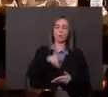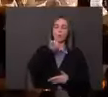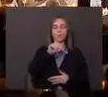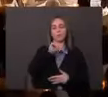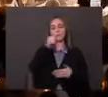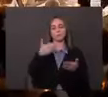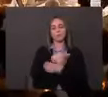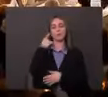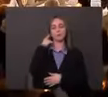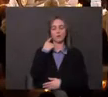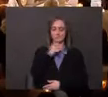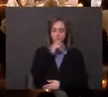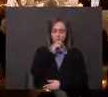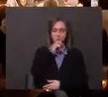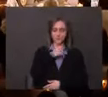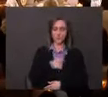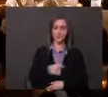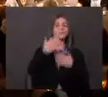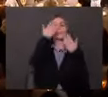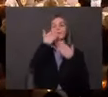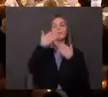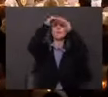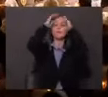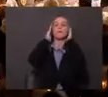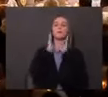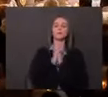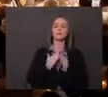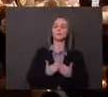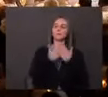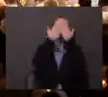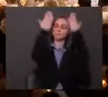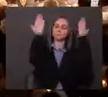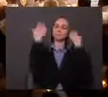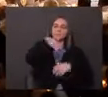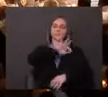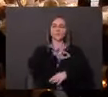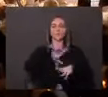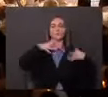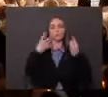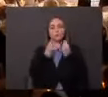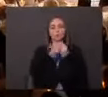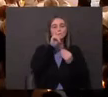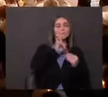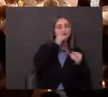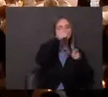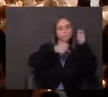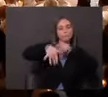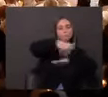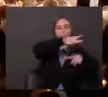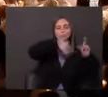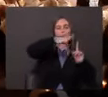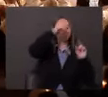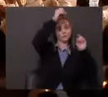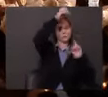Amém. Hail Mary, full of grace, the Lord is with thee. Blessed art thou